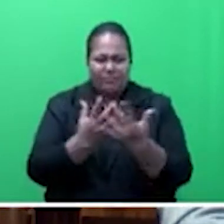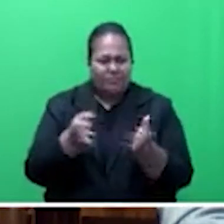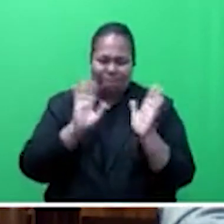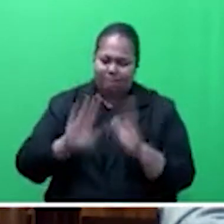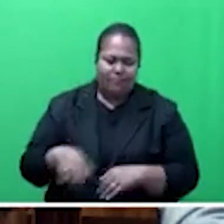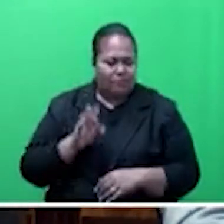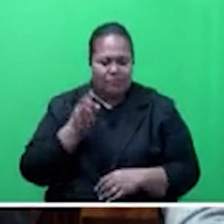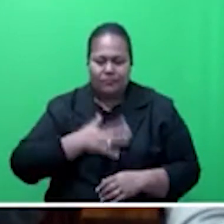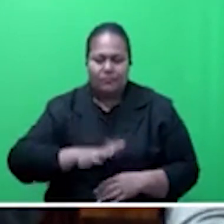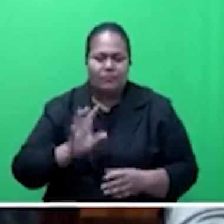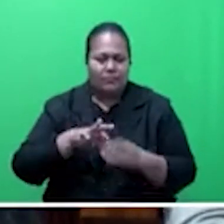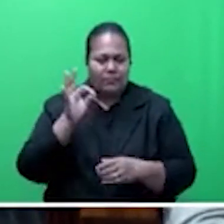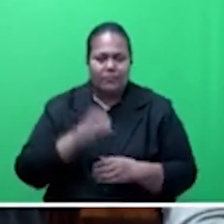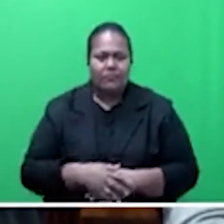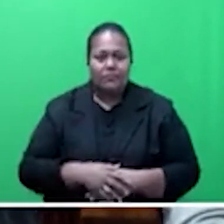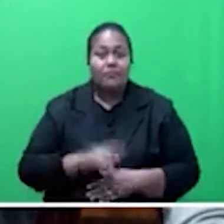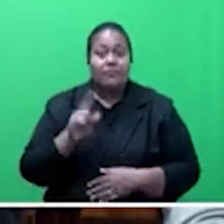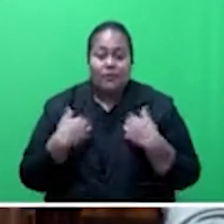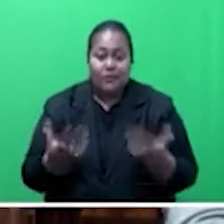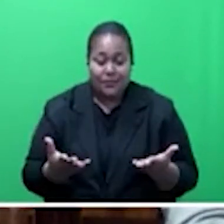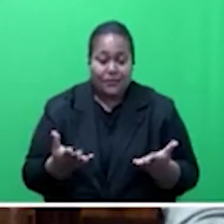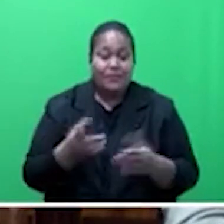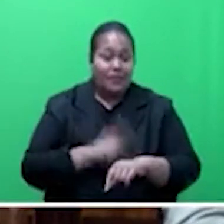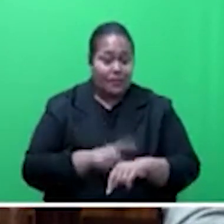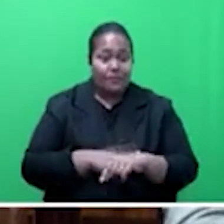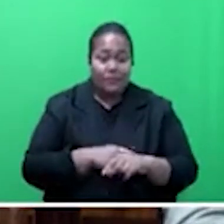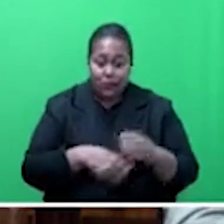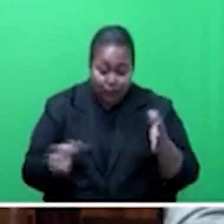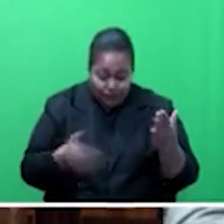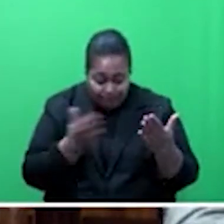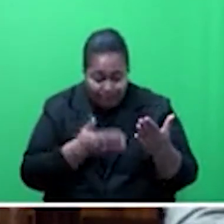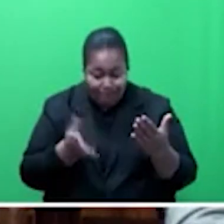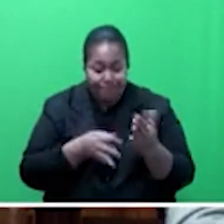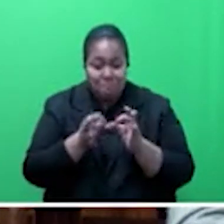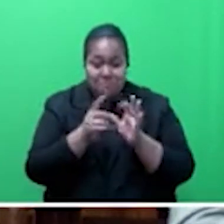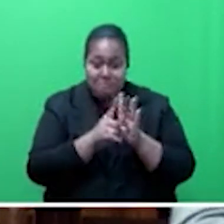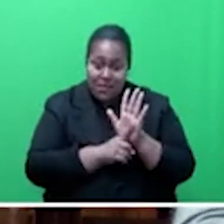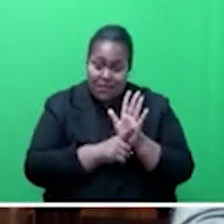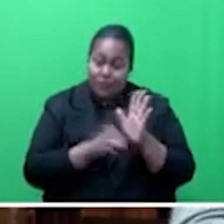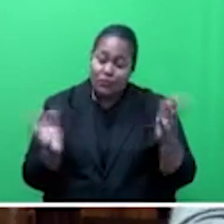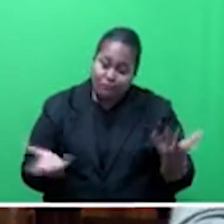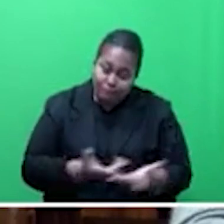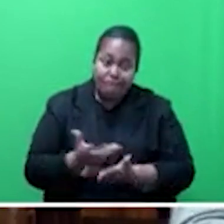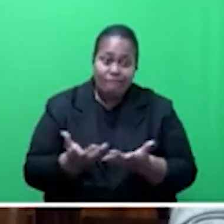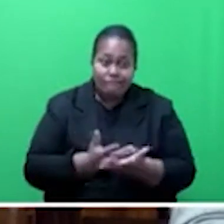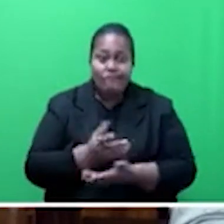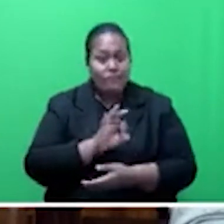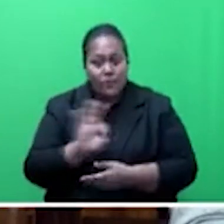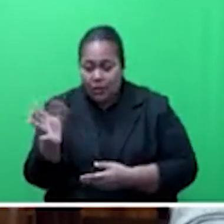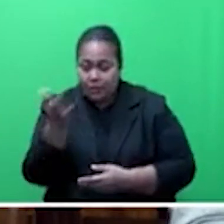tell you what. So we'll give you time to study the bills. We'll give you time to deliberate and not rush it in this manner so that you